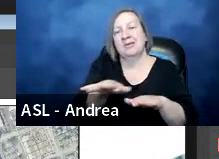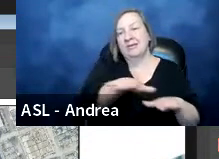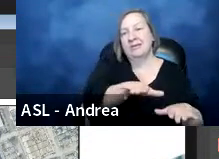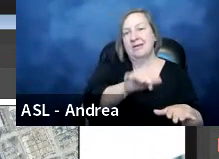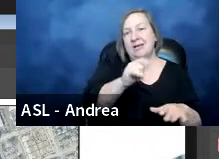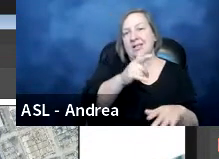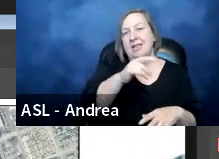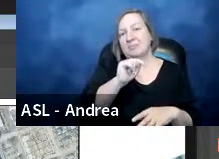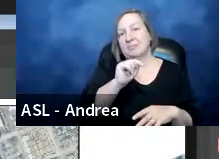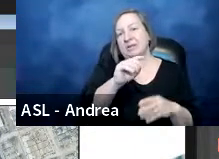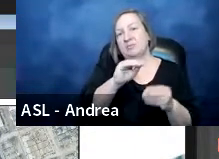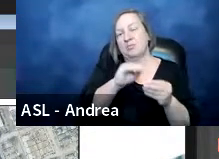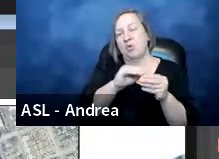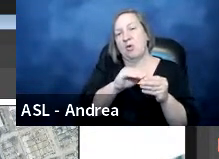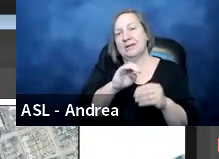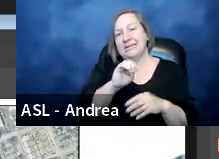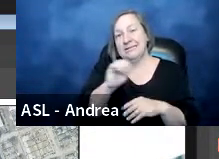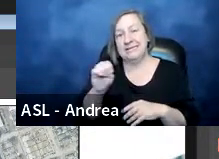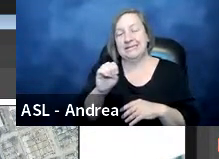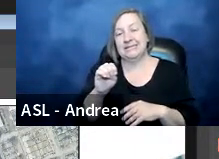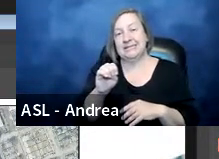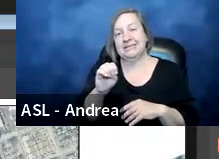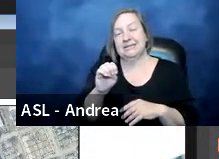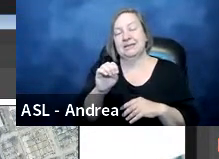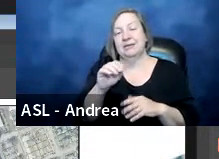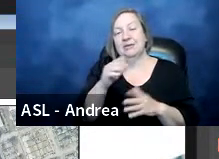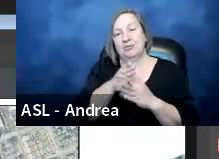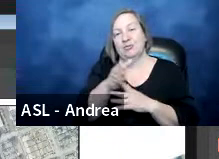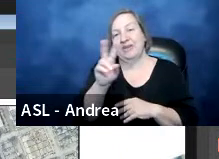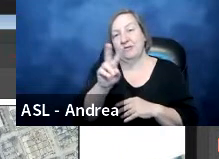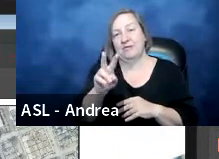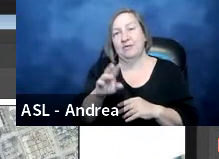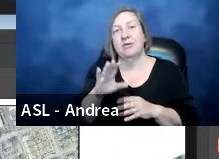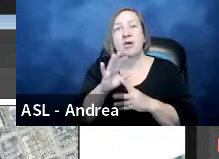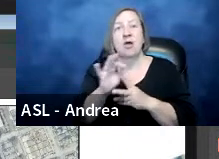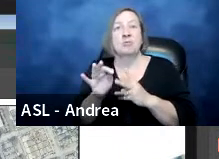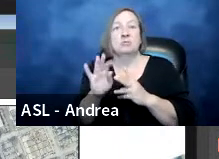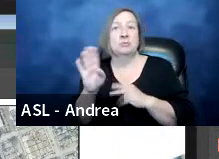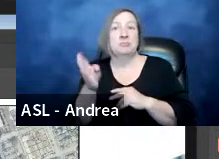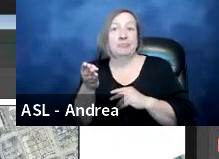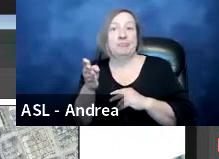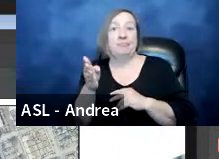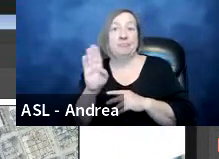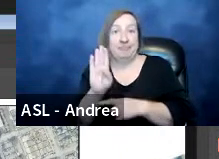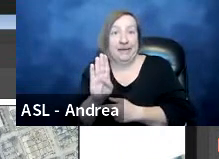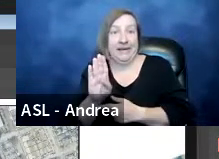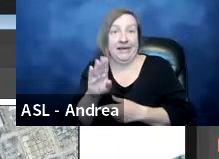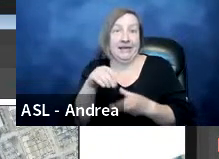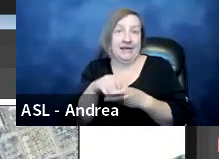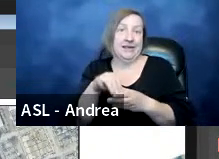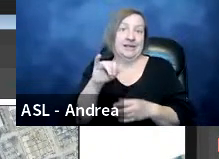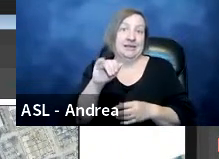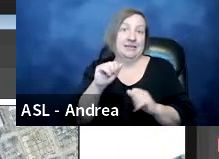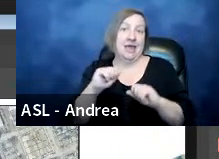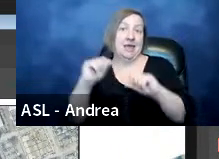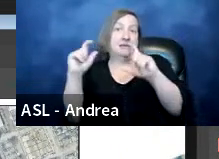Vancouver, and then option B in the inset map up here is showing a shift of the